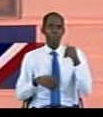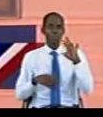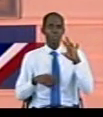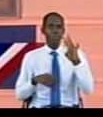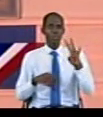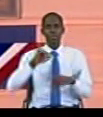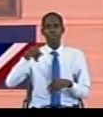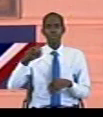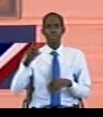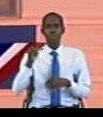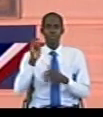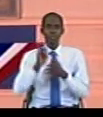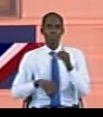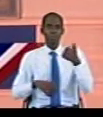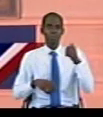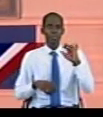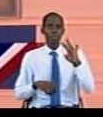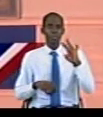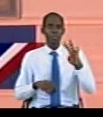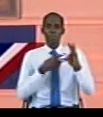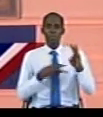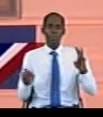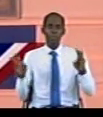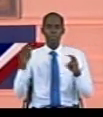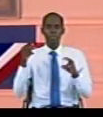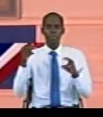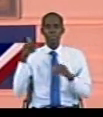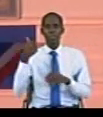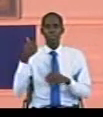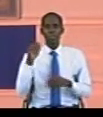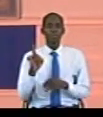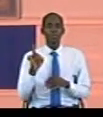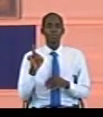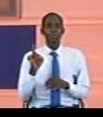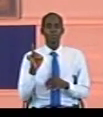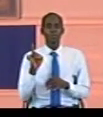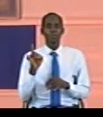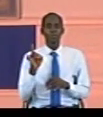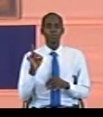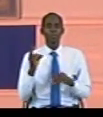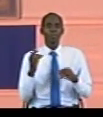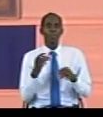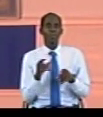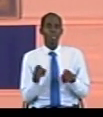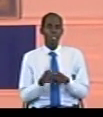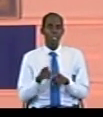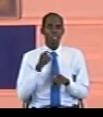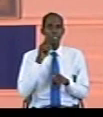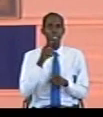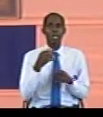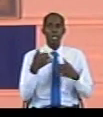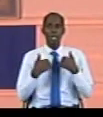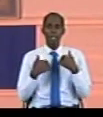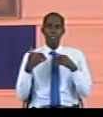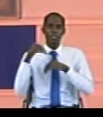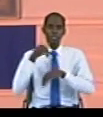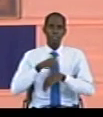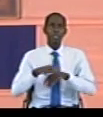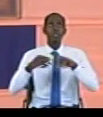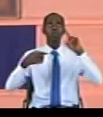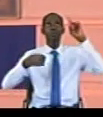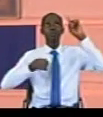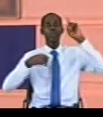17. Verse 18, John chapter 17, verse 18, as thou hast sent me into the